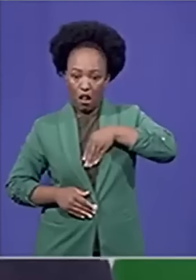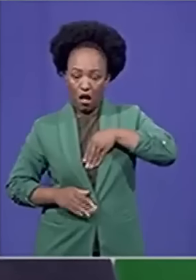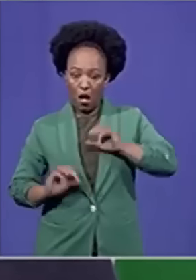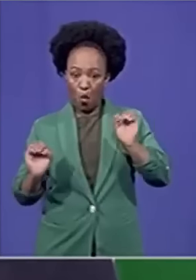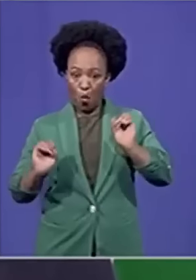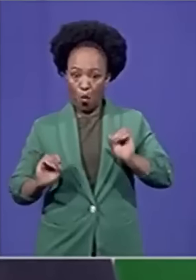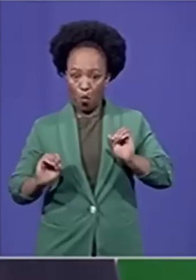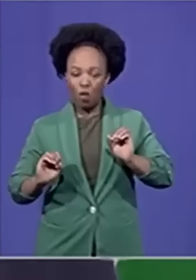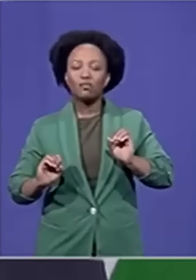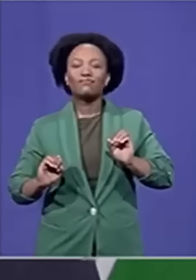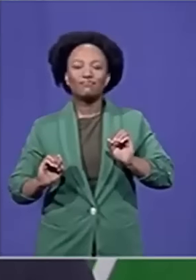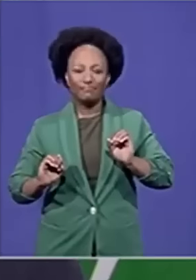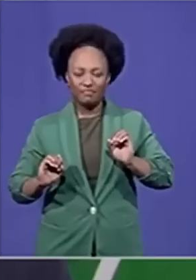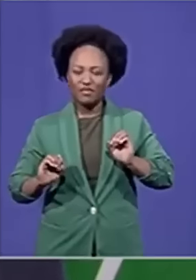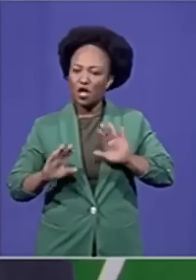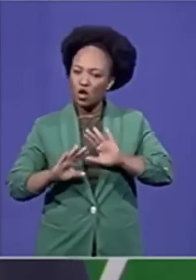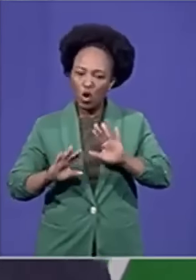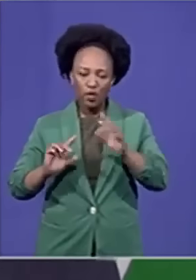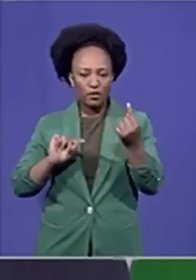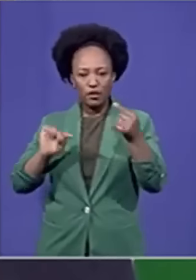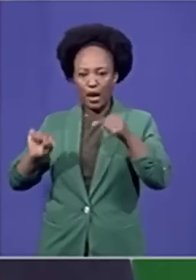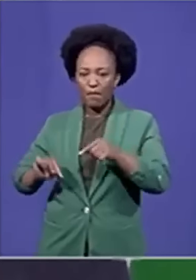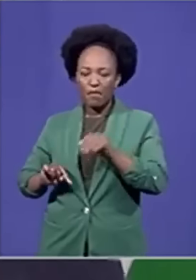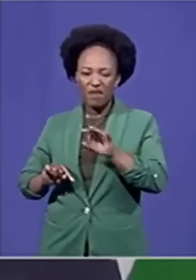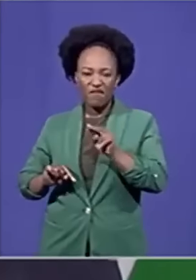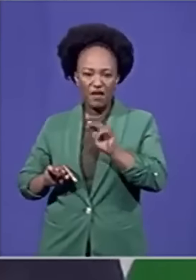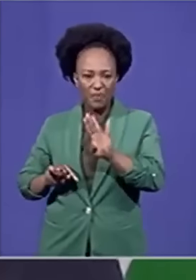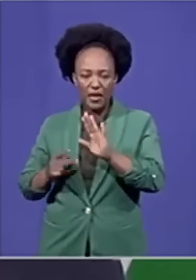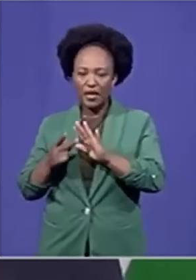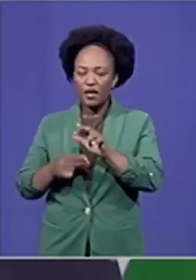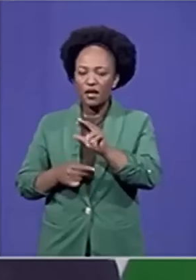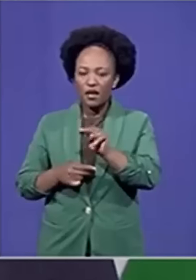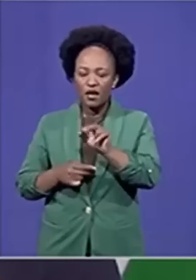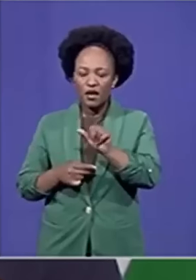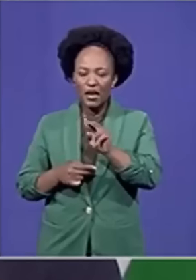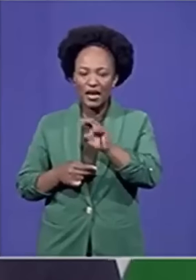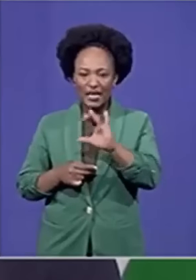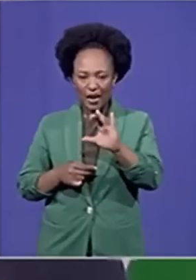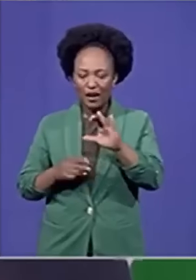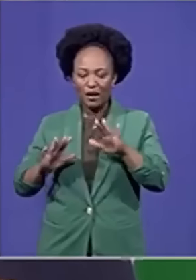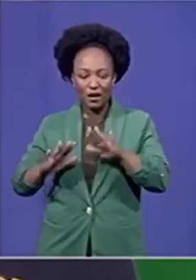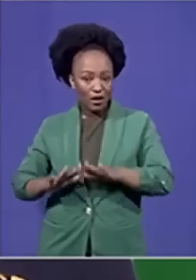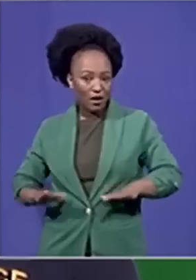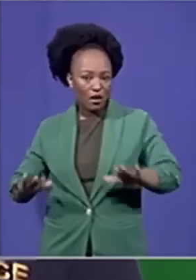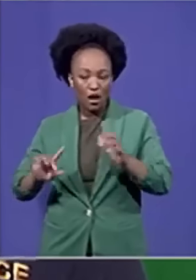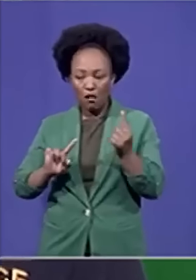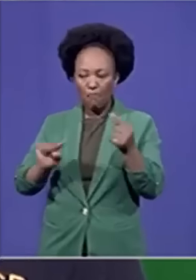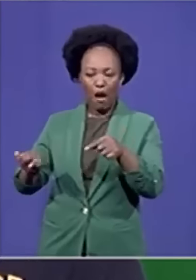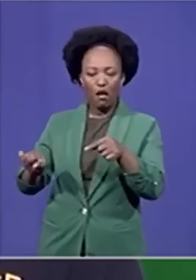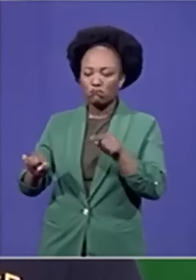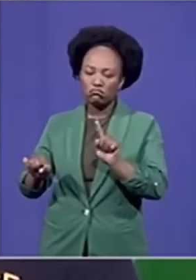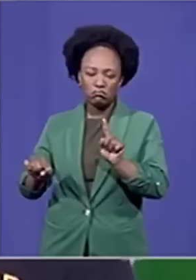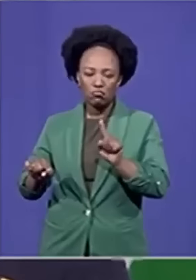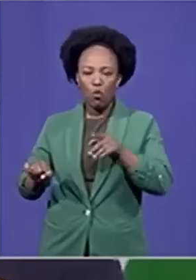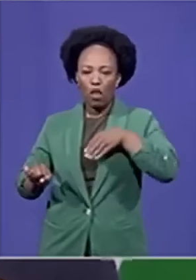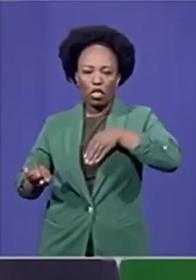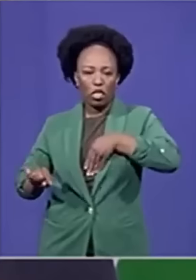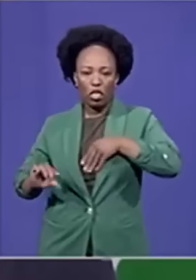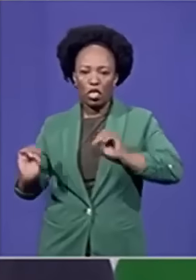away from the area in Nasreke, FNB Stadium and so on, because we have implemented what we call a